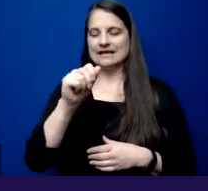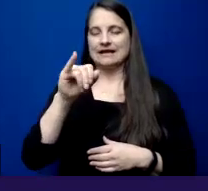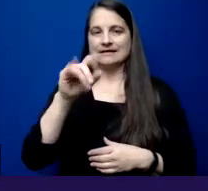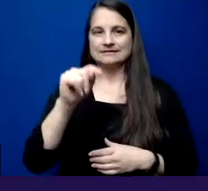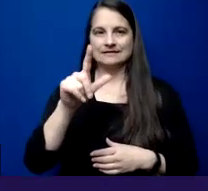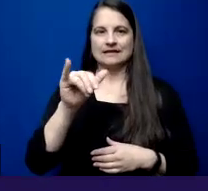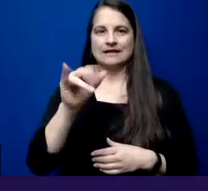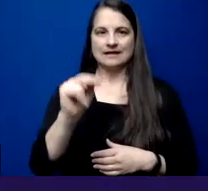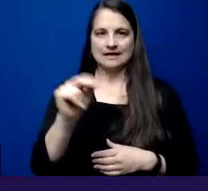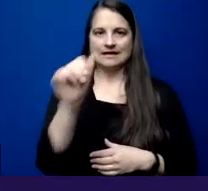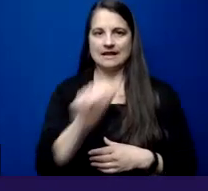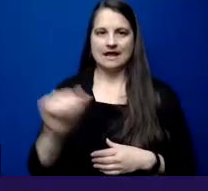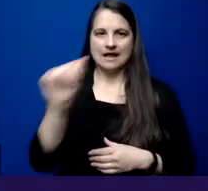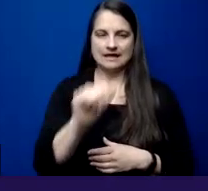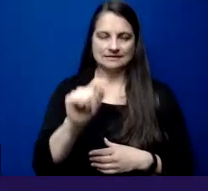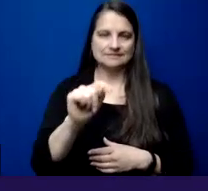CAITLIN, at